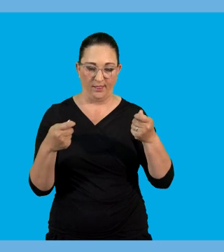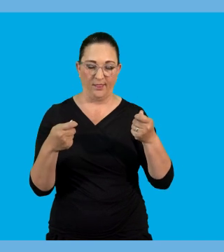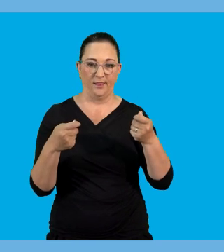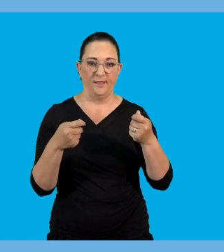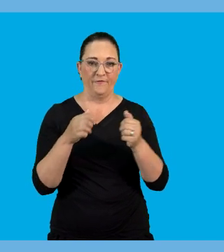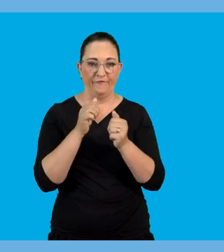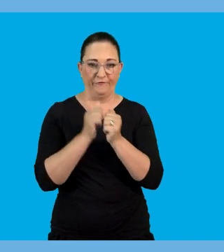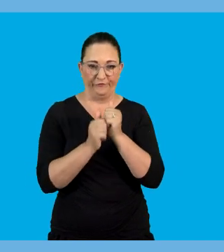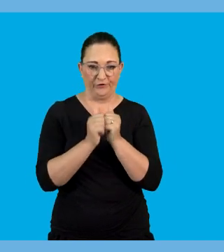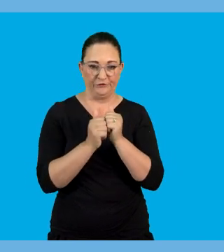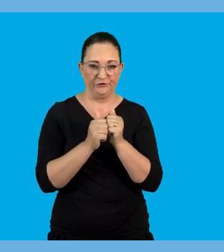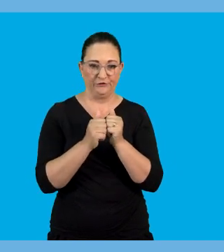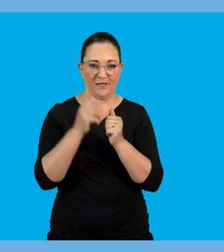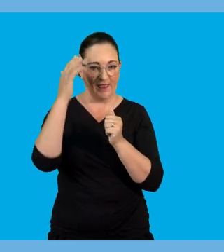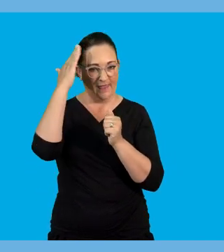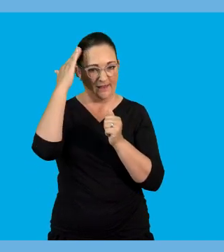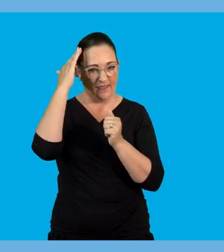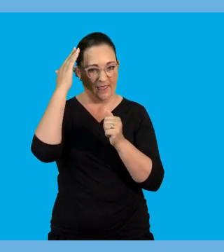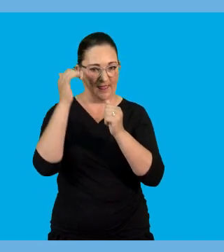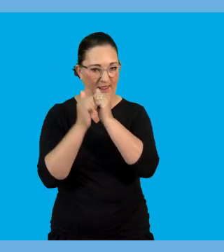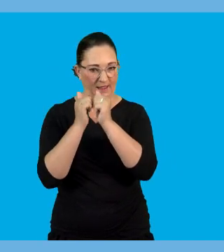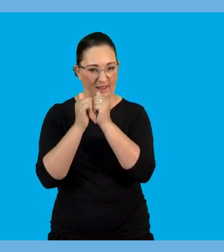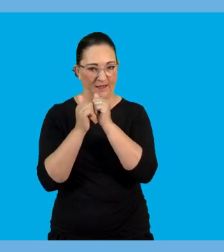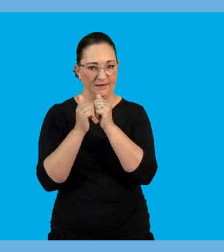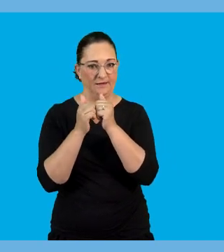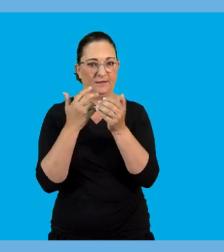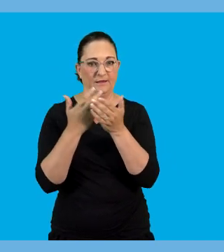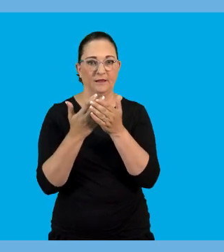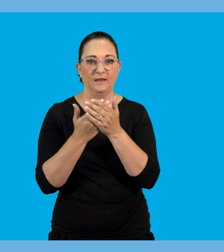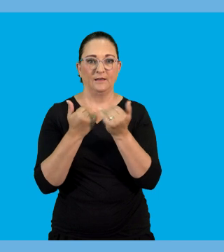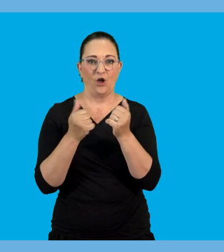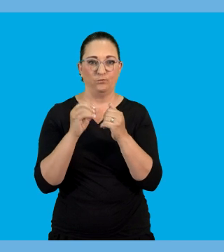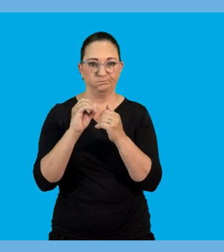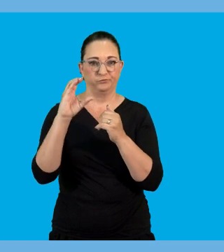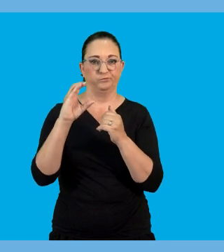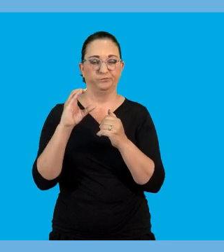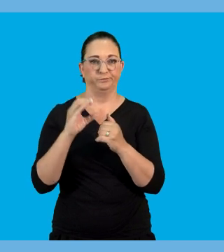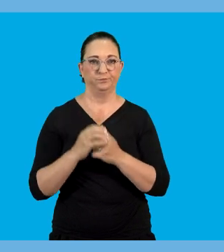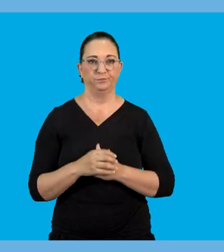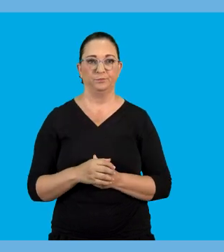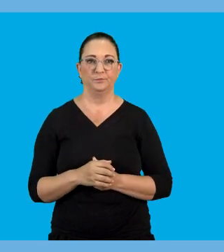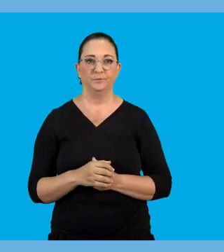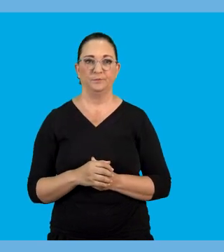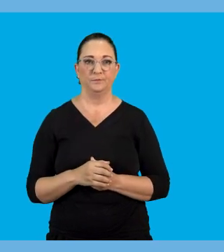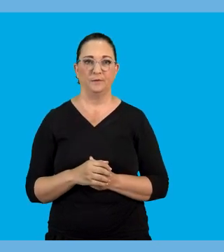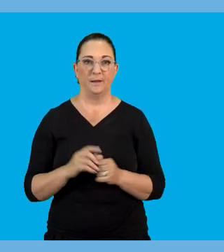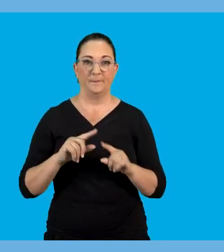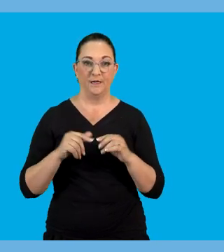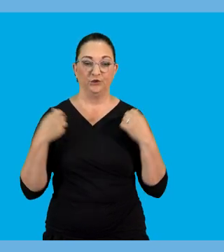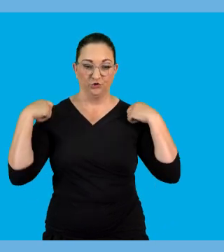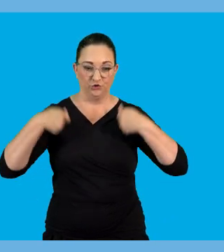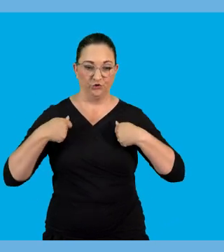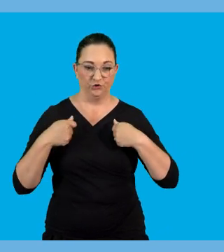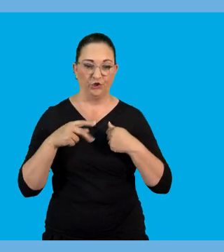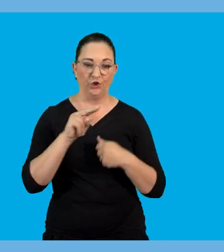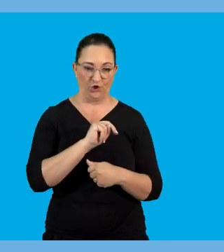your head, the friction now between the jersey and your hair causes the jersey and your hair to become charged. Remember, initially the